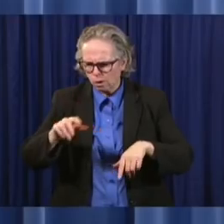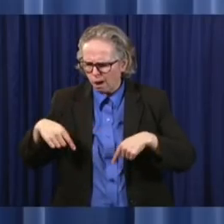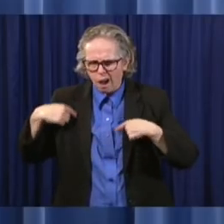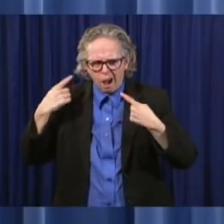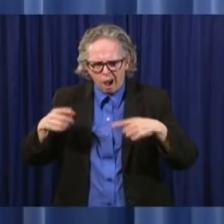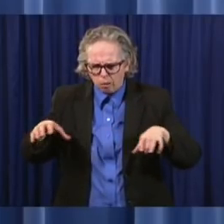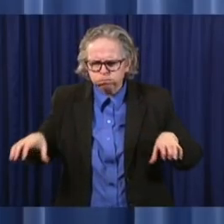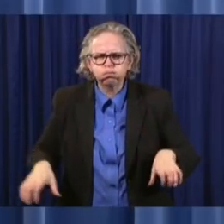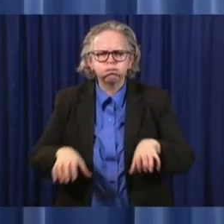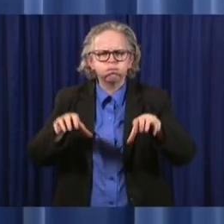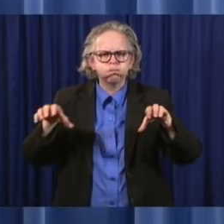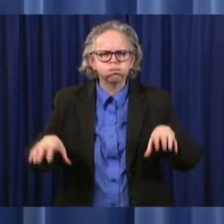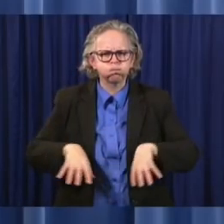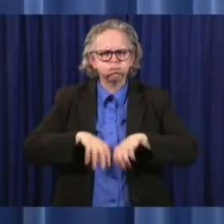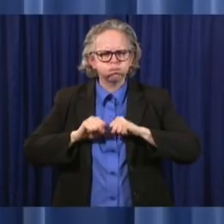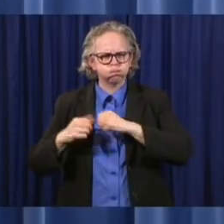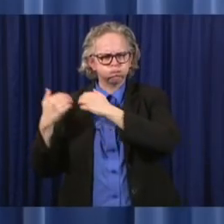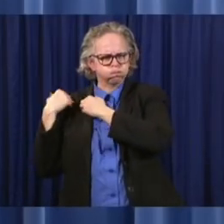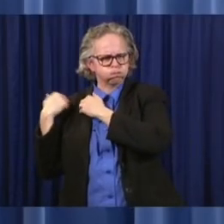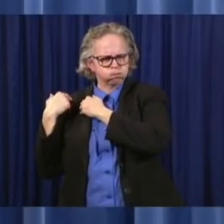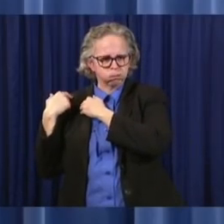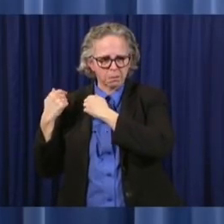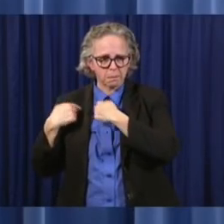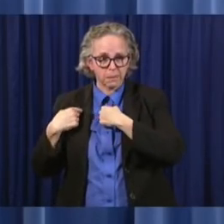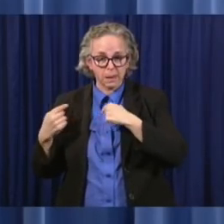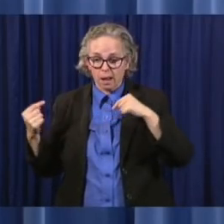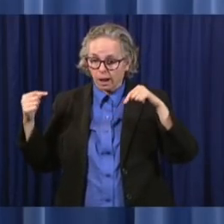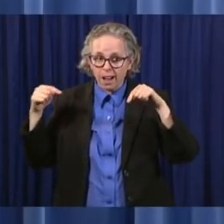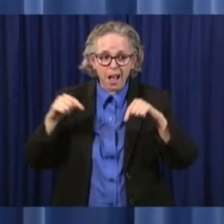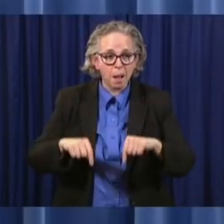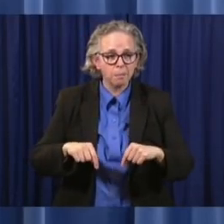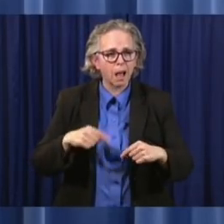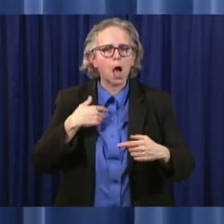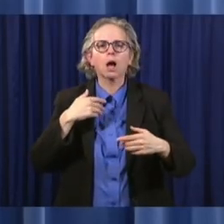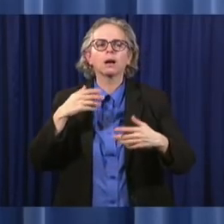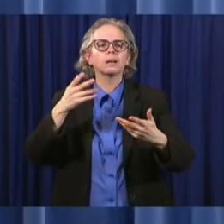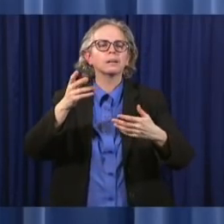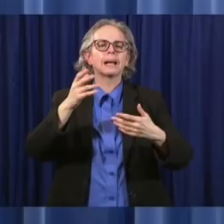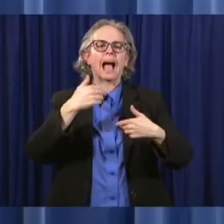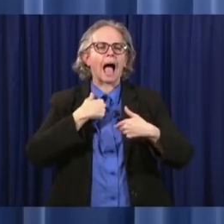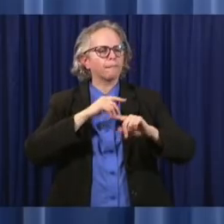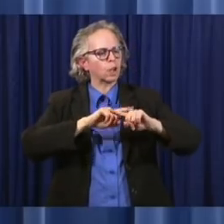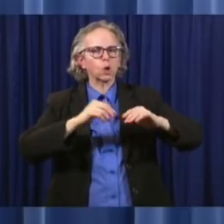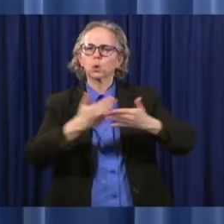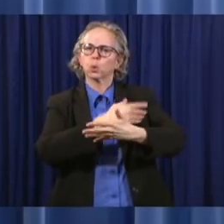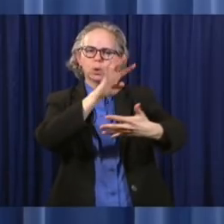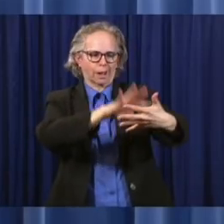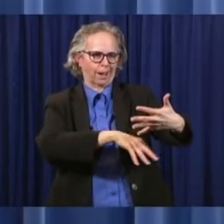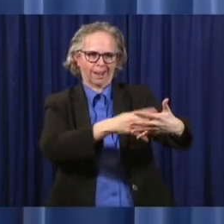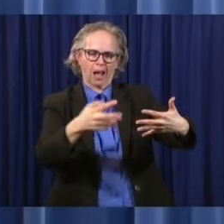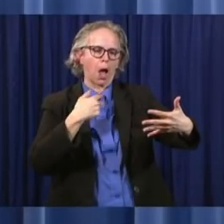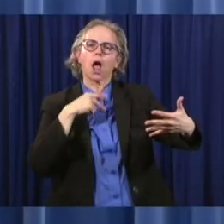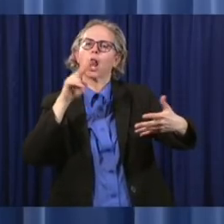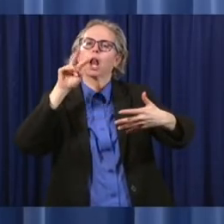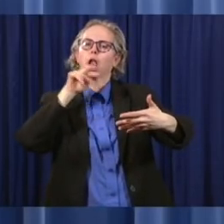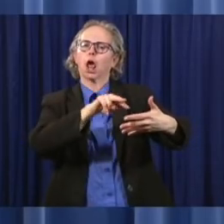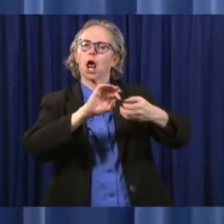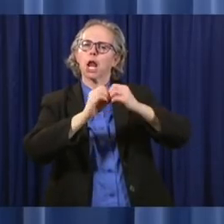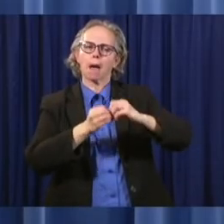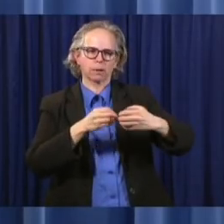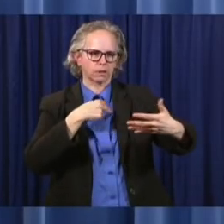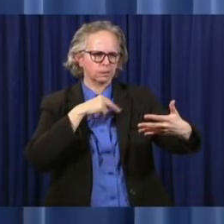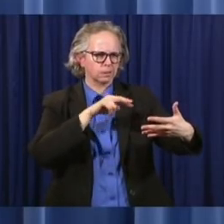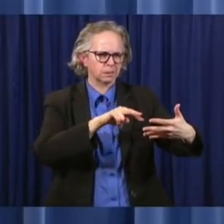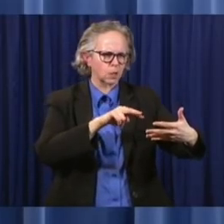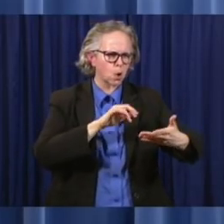Coming here today, I looked at a new chart, interactive chart that was up, I believe, in the New York Times or the Washington